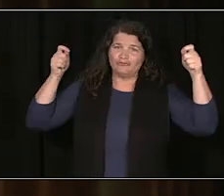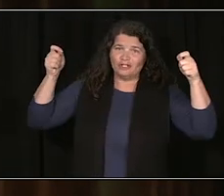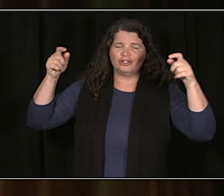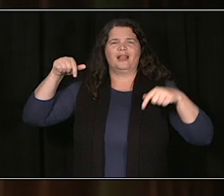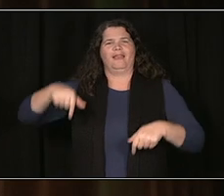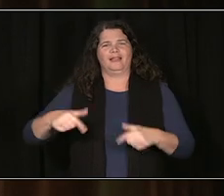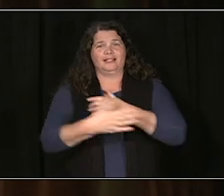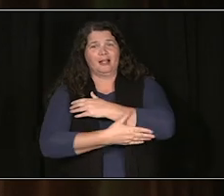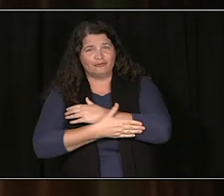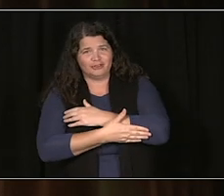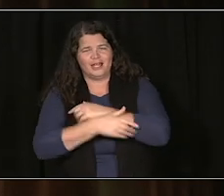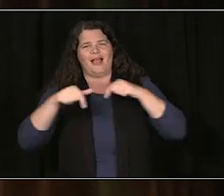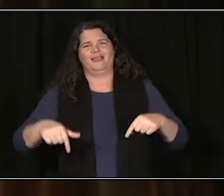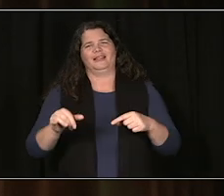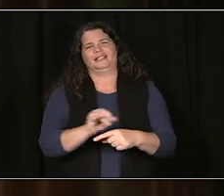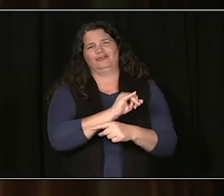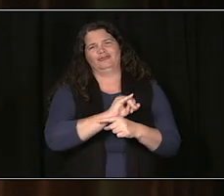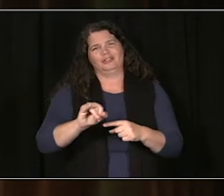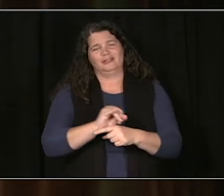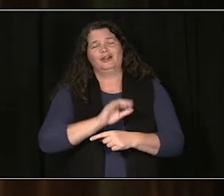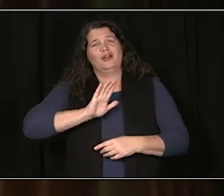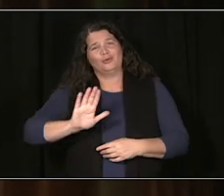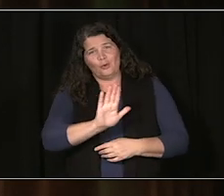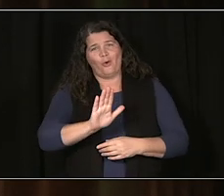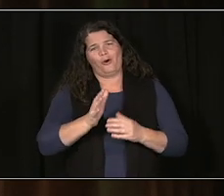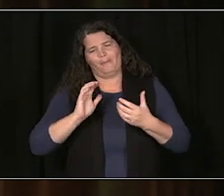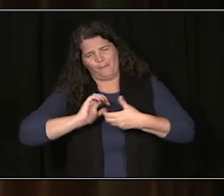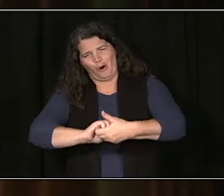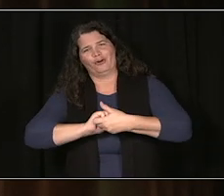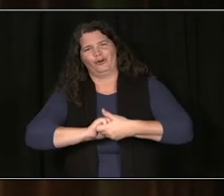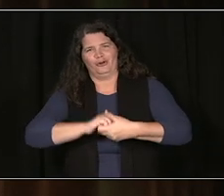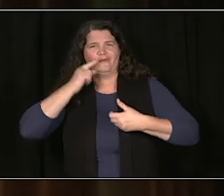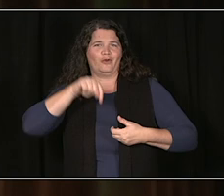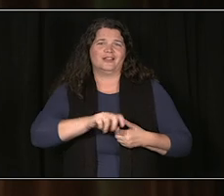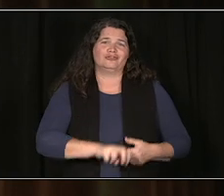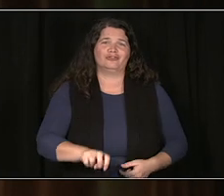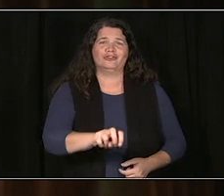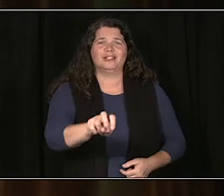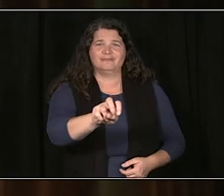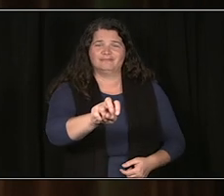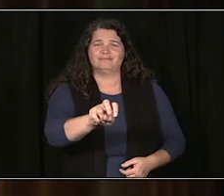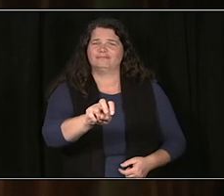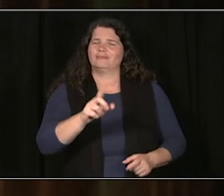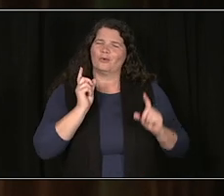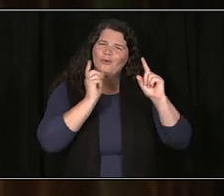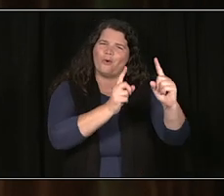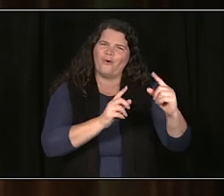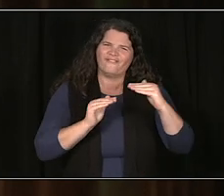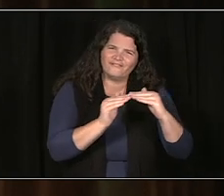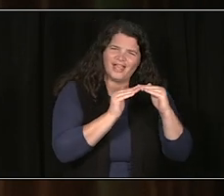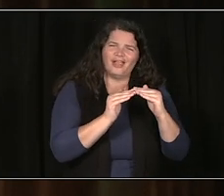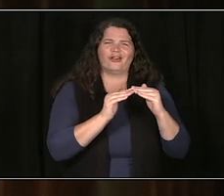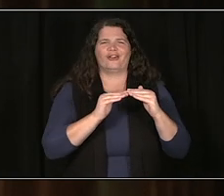this industry, to be your partner through this journey so we can have some fairness, some equality,